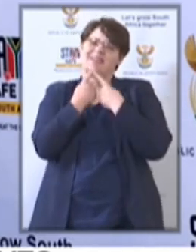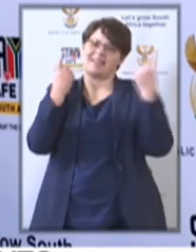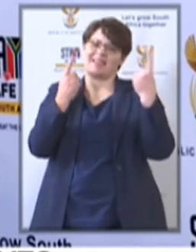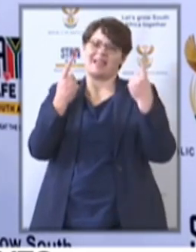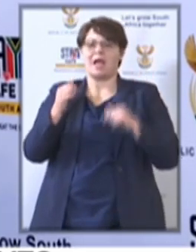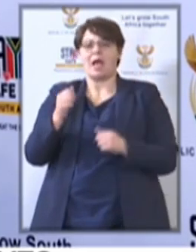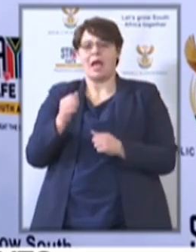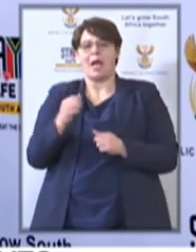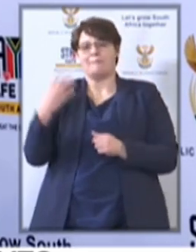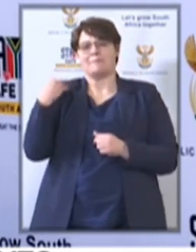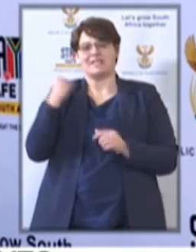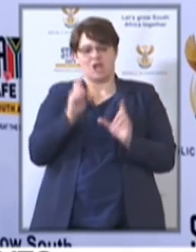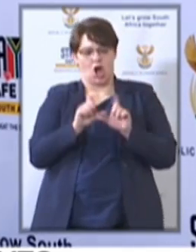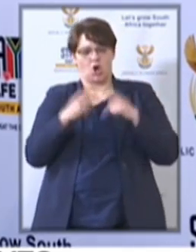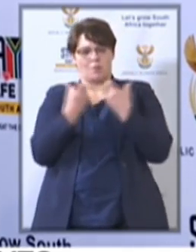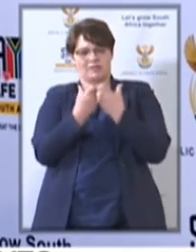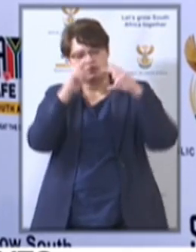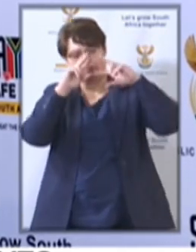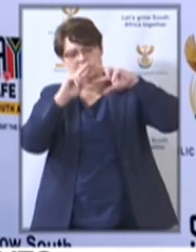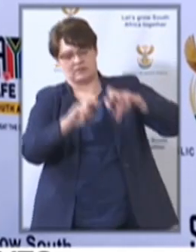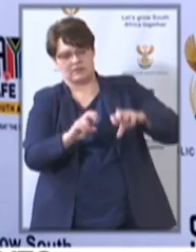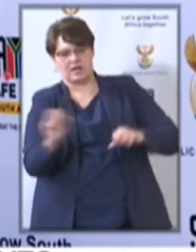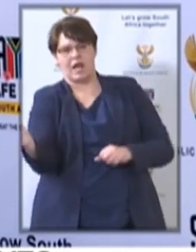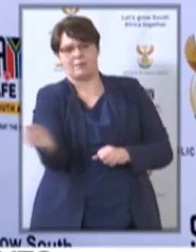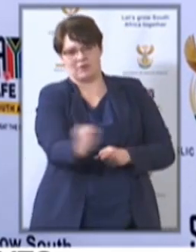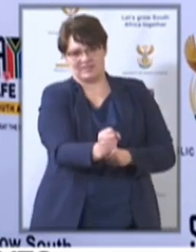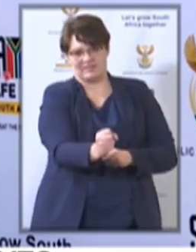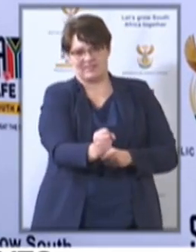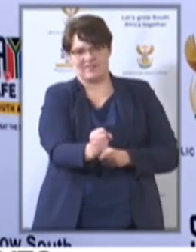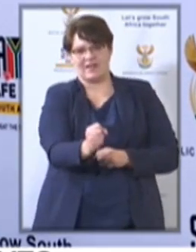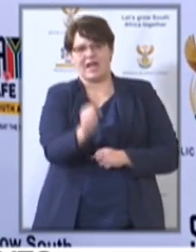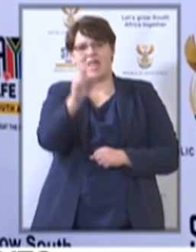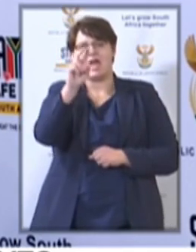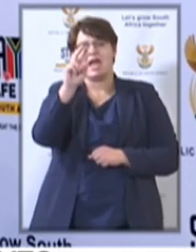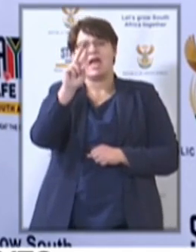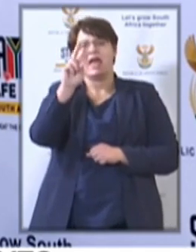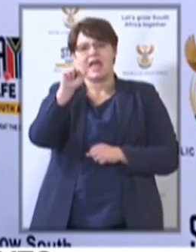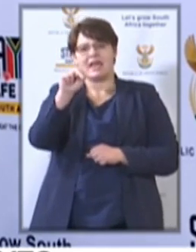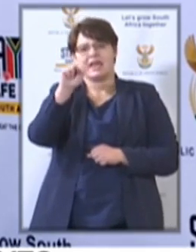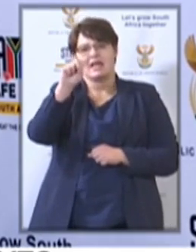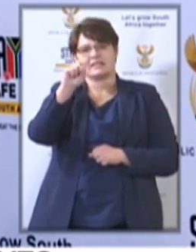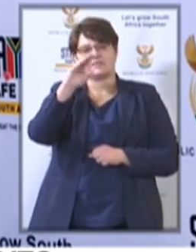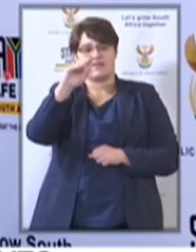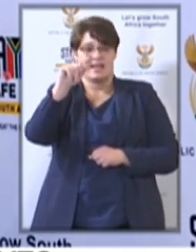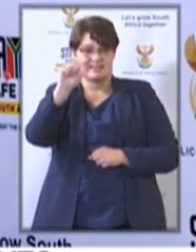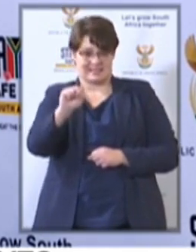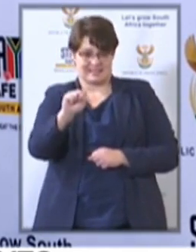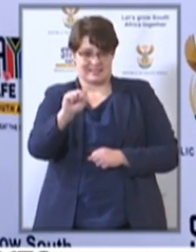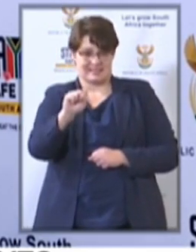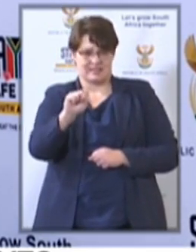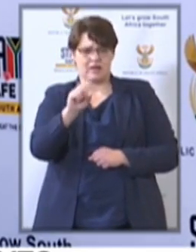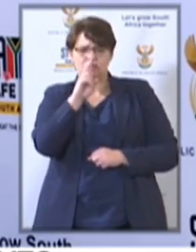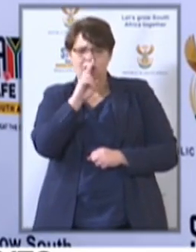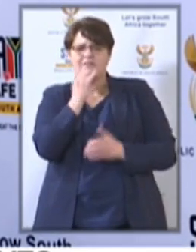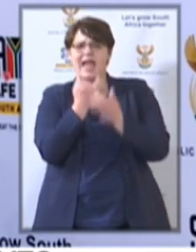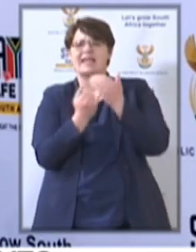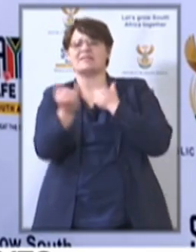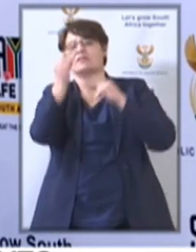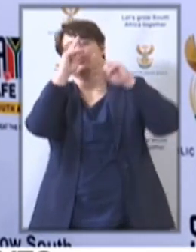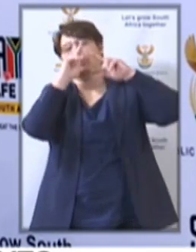a Ministerial Committee of Inquiry into the National Student Financial Aid Scheme to conduct an